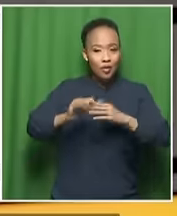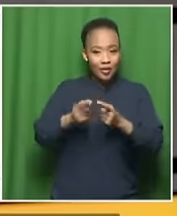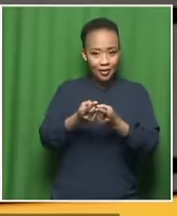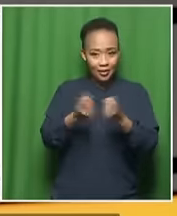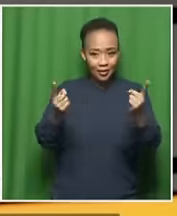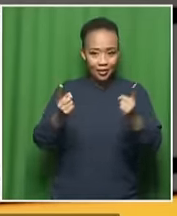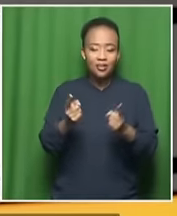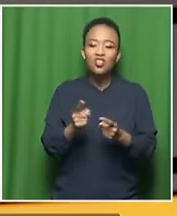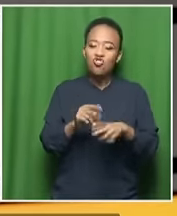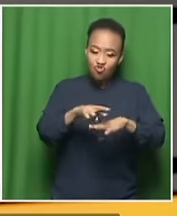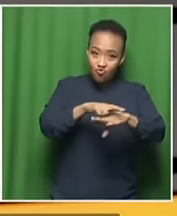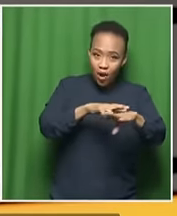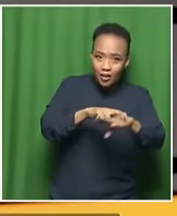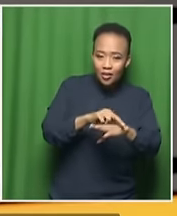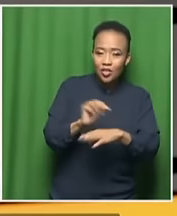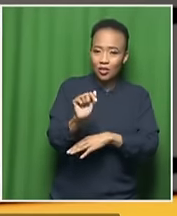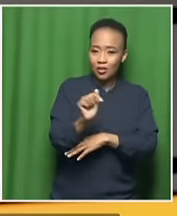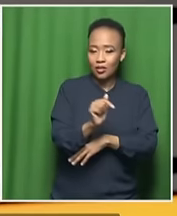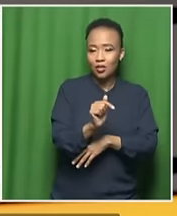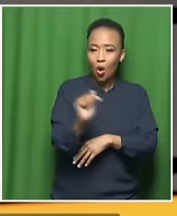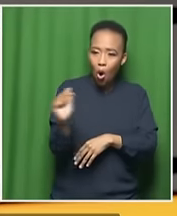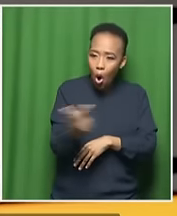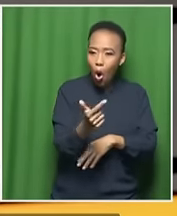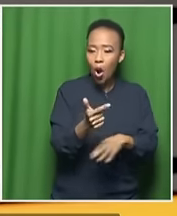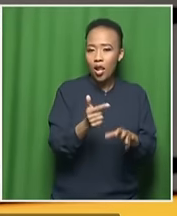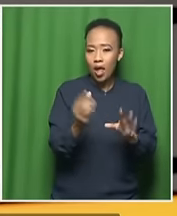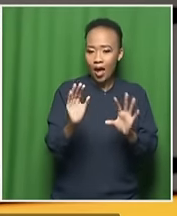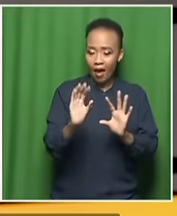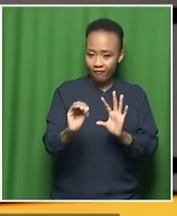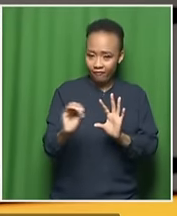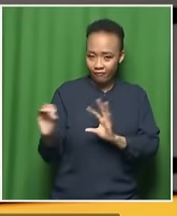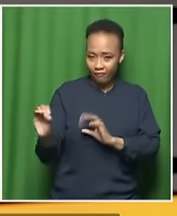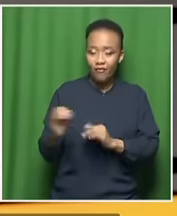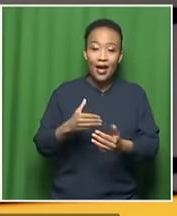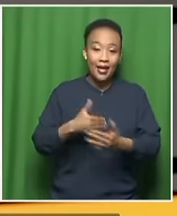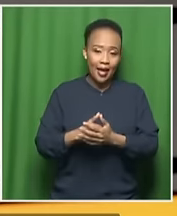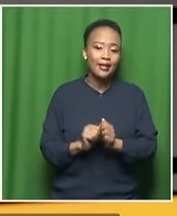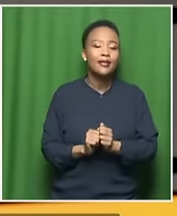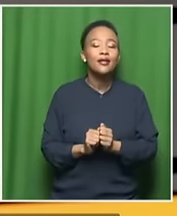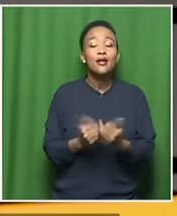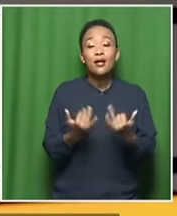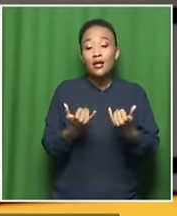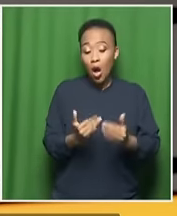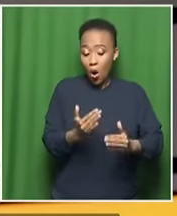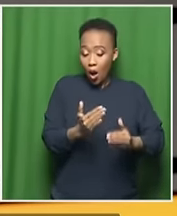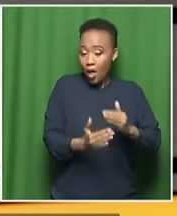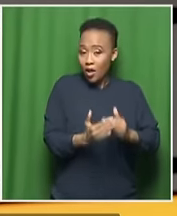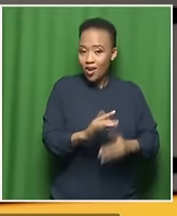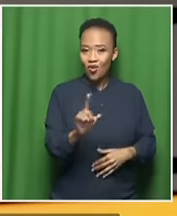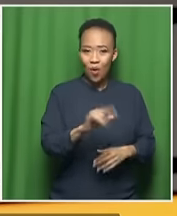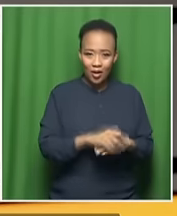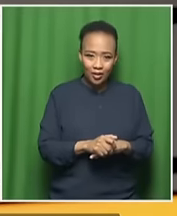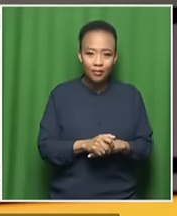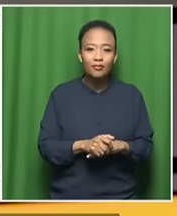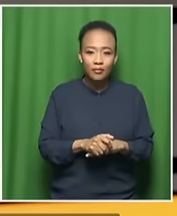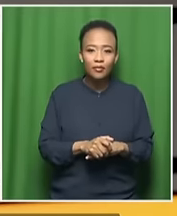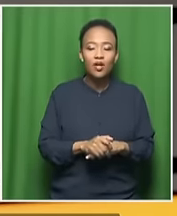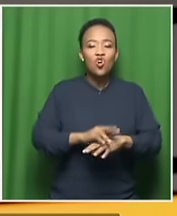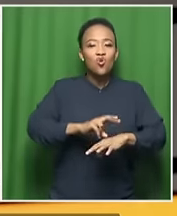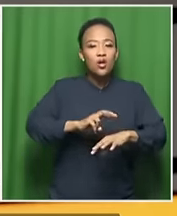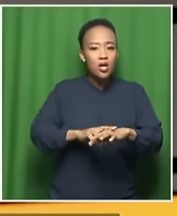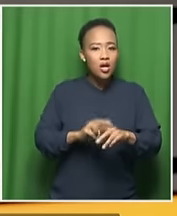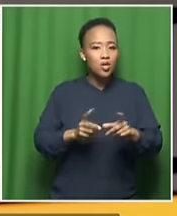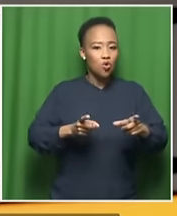all races. And therefore, in the end, it is that you can take control.